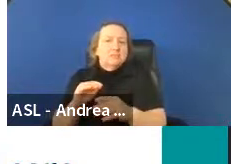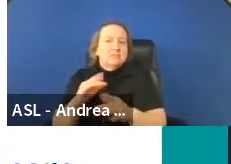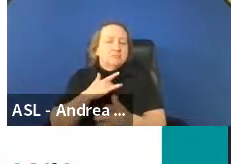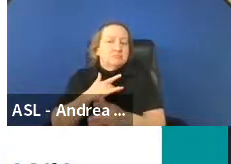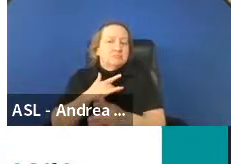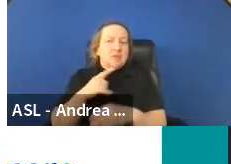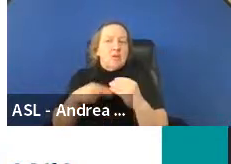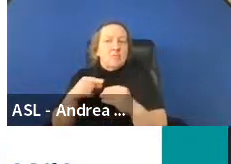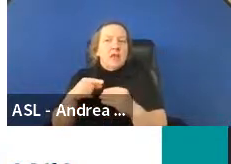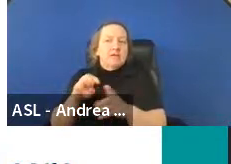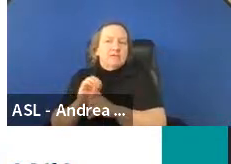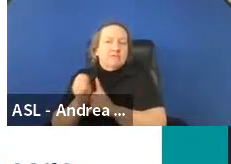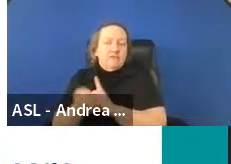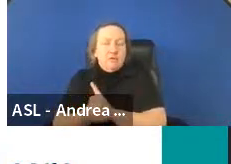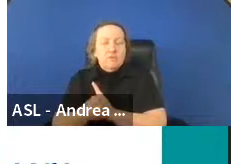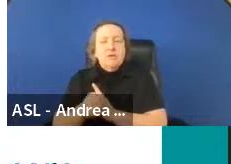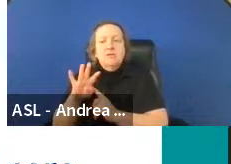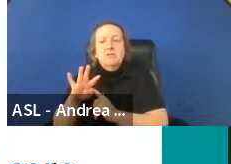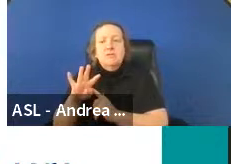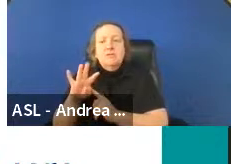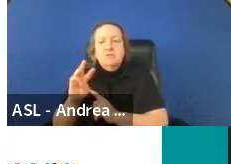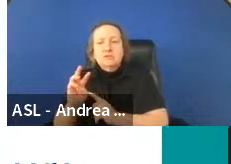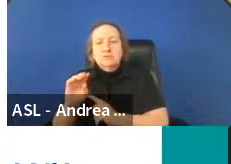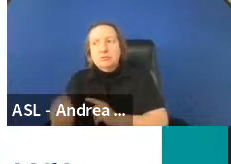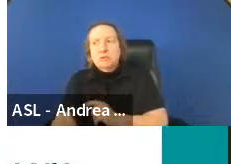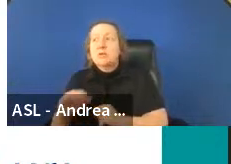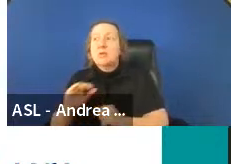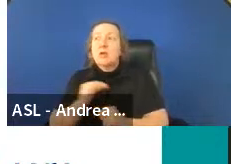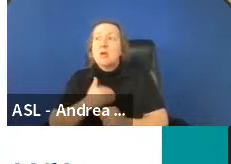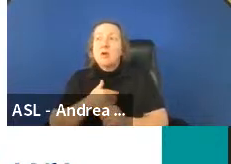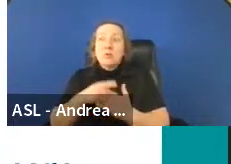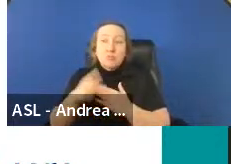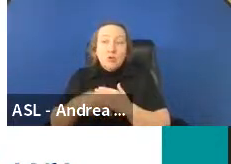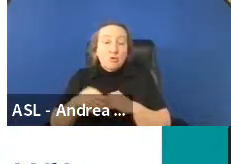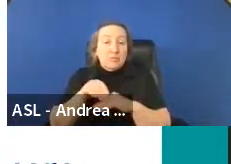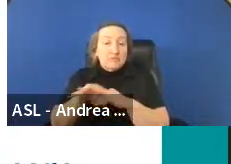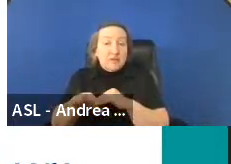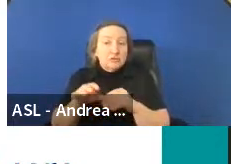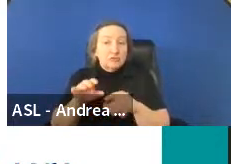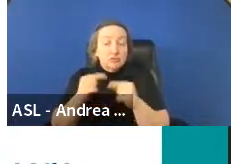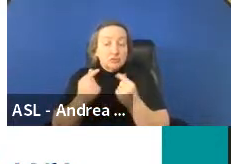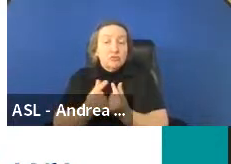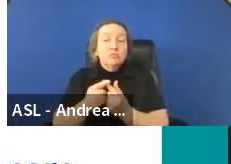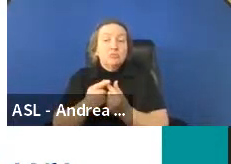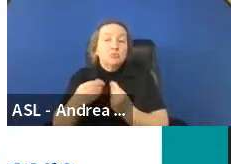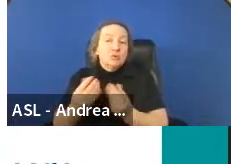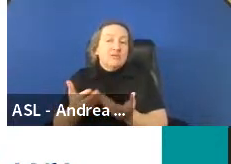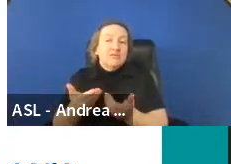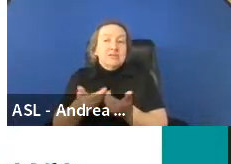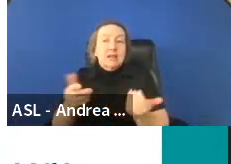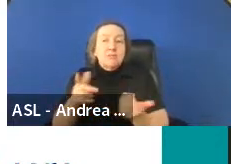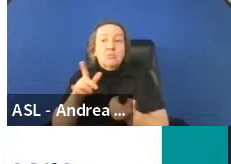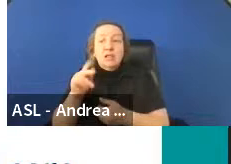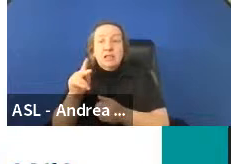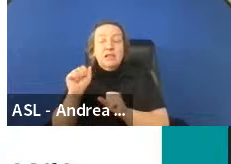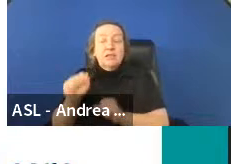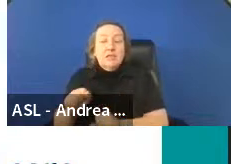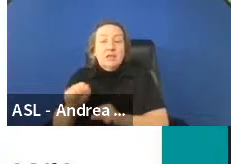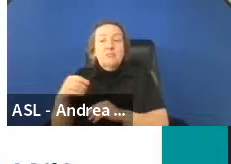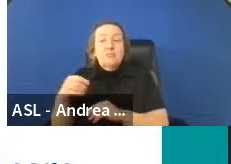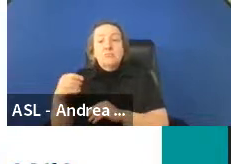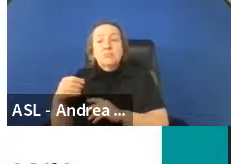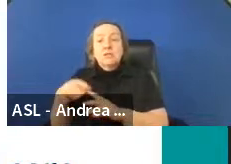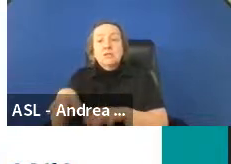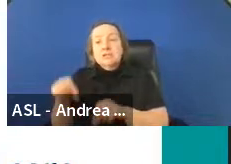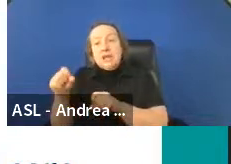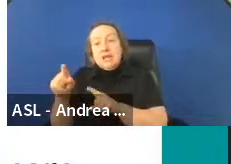40%. Our program advisory groups, as I mentioned earlier, were given a separate link to be able to provide, to take the